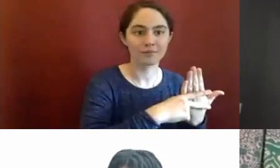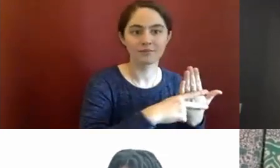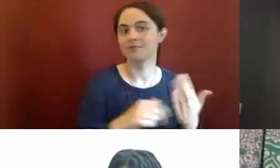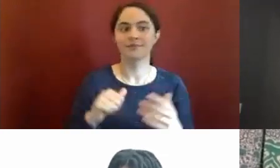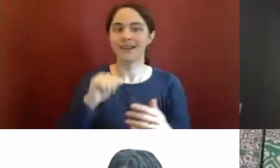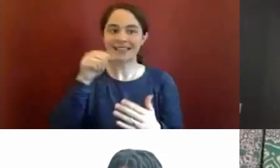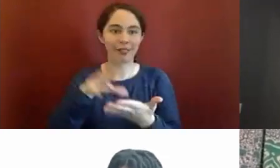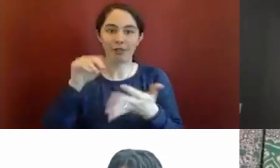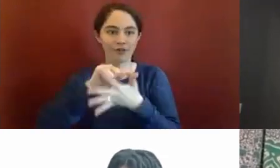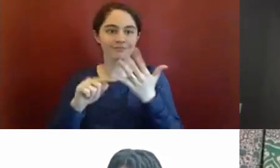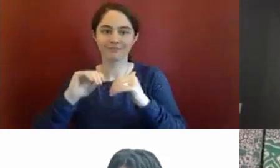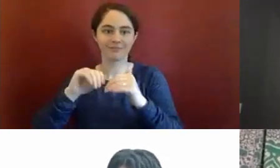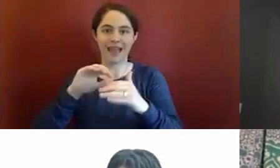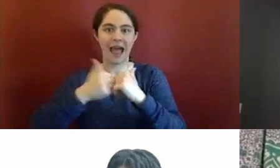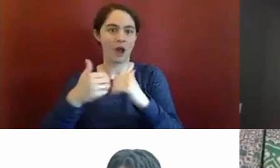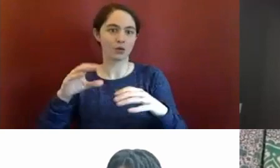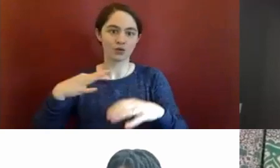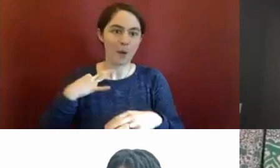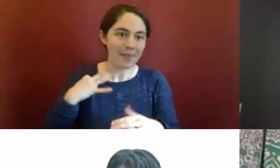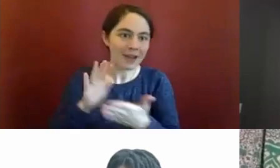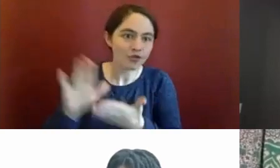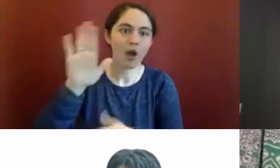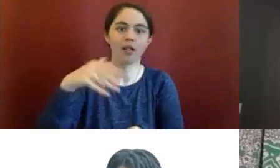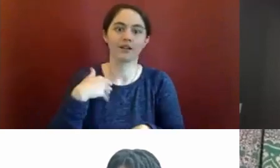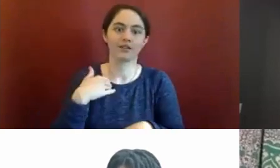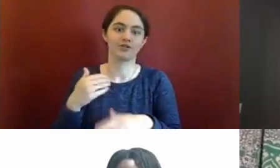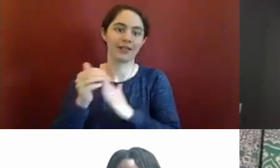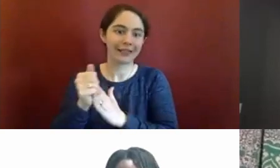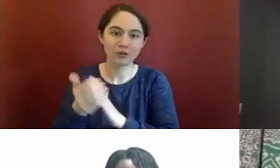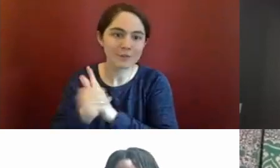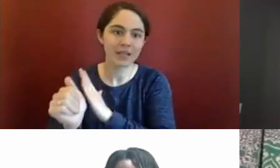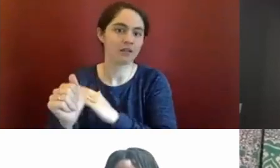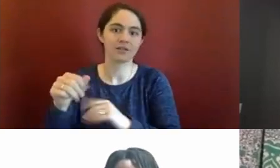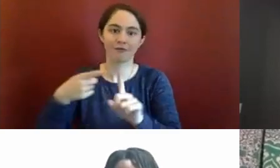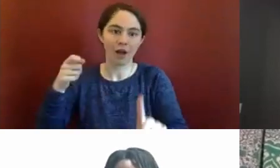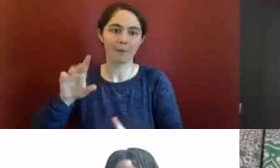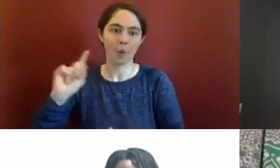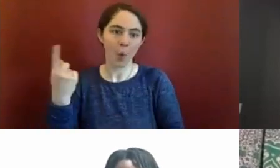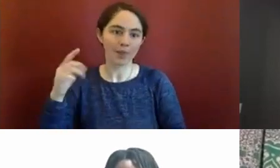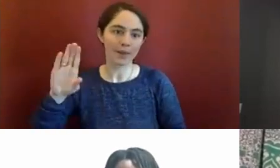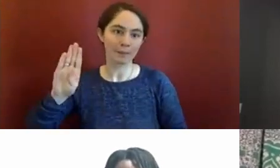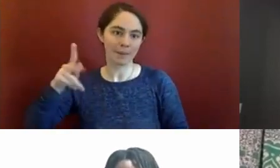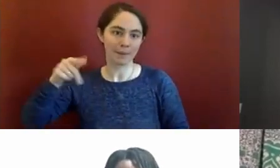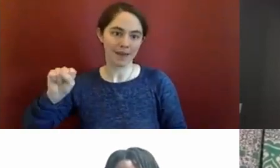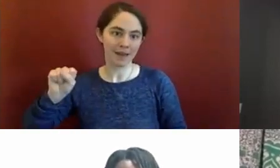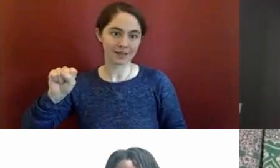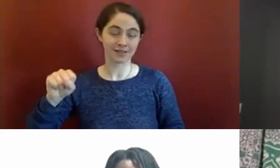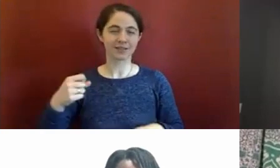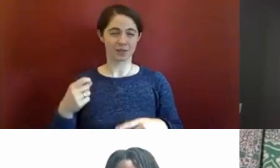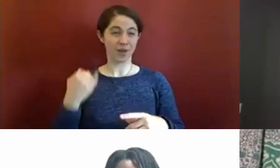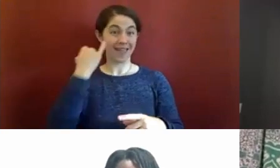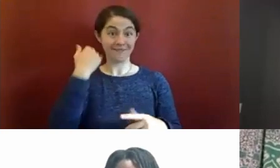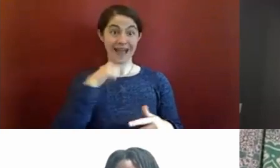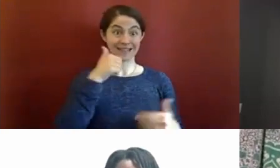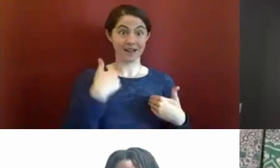about, what about all the other students that didn't have this program? How were they going to get through? So there's that really big disparity where I got really lucky to find